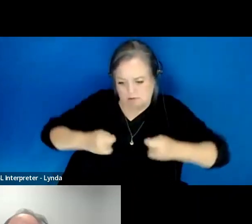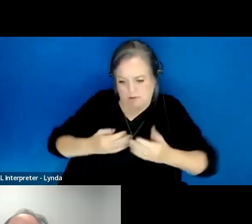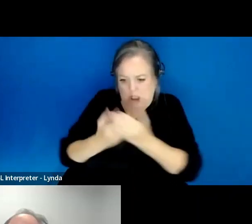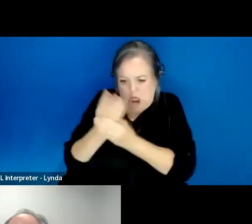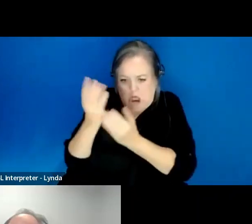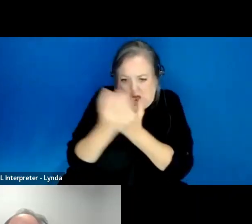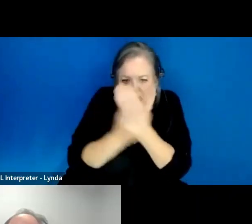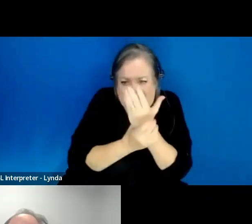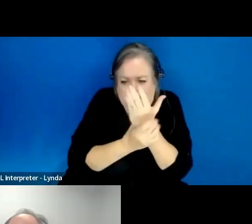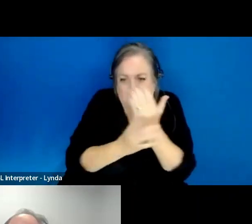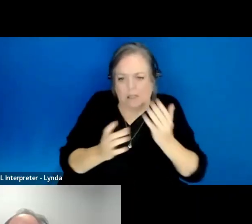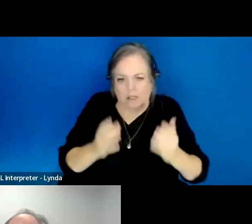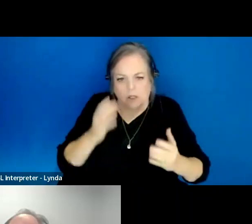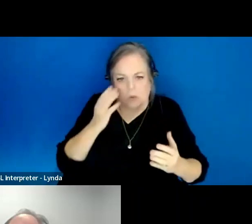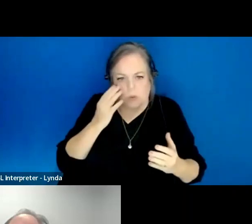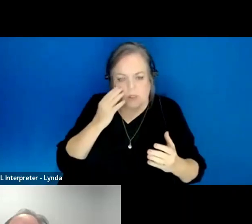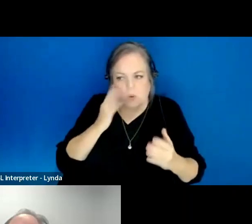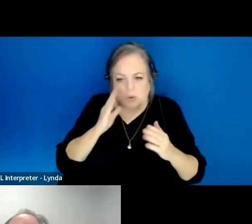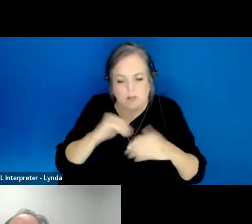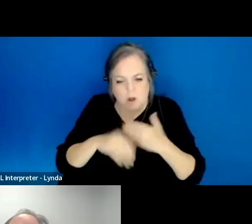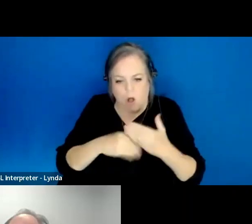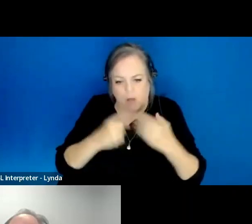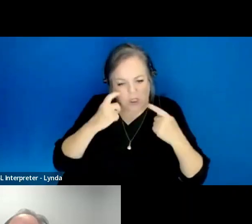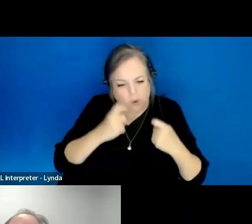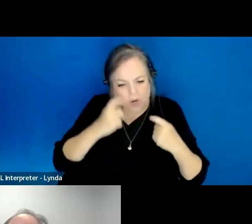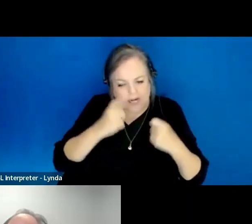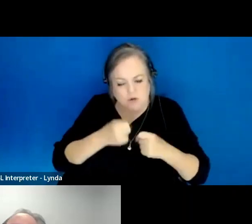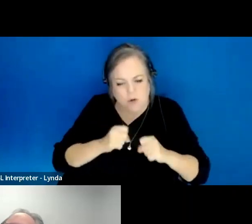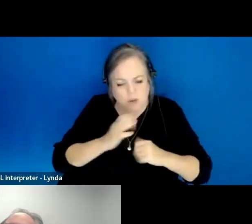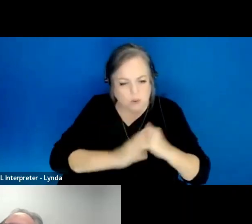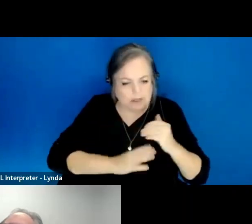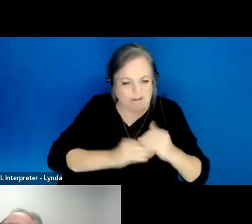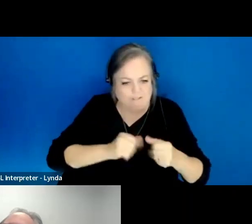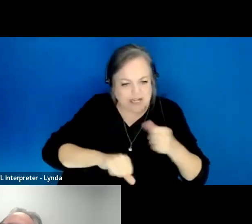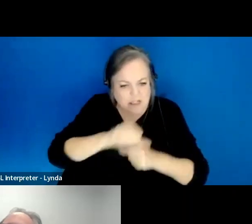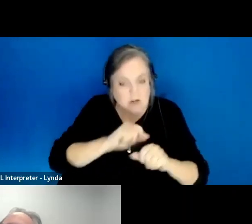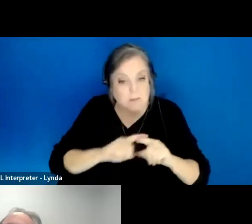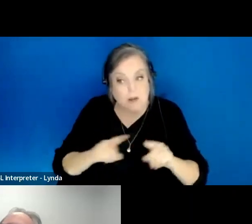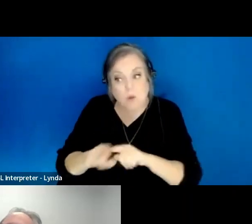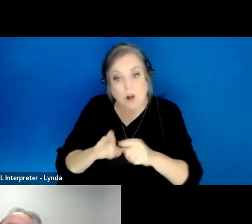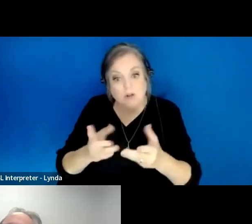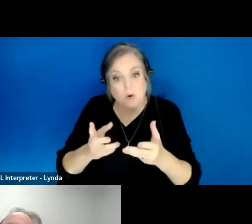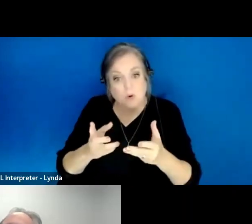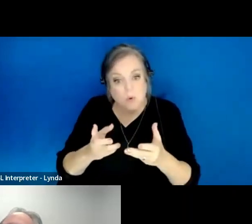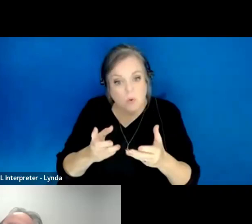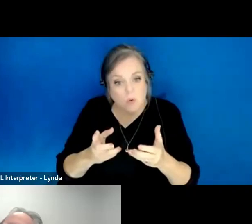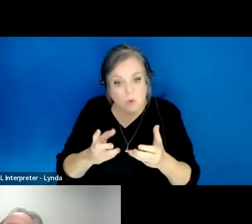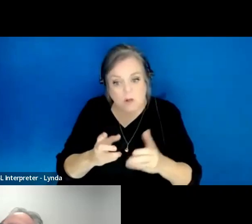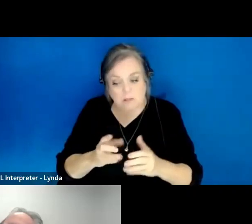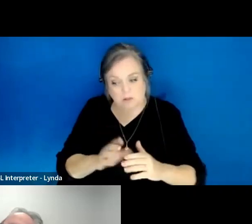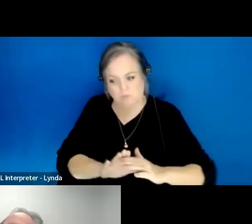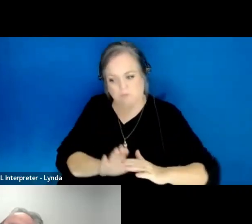gloves, just 'cause we knew we'd all be crying and trying to comfort each other. But we also want to stay 6 feet apart